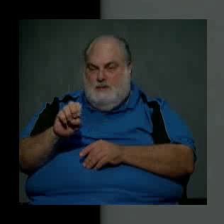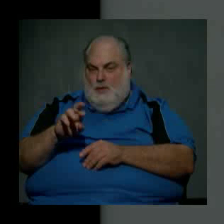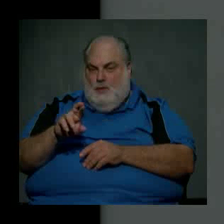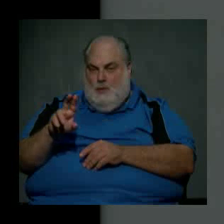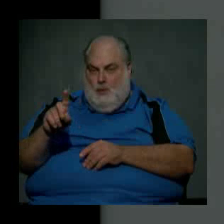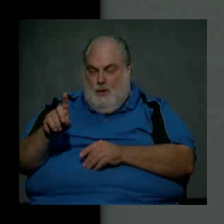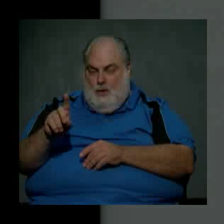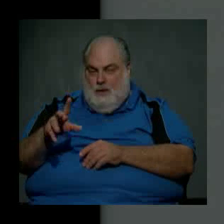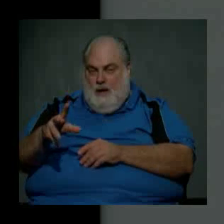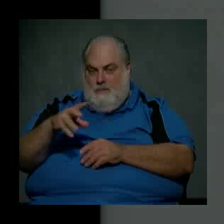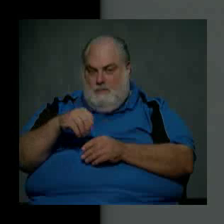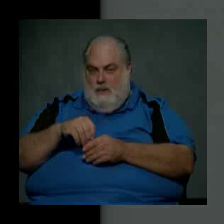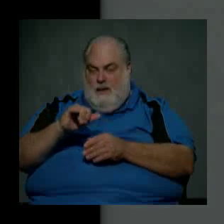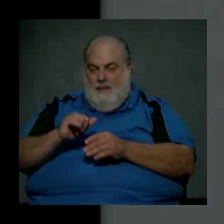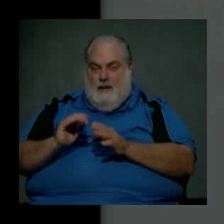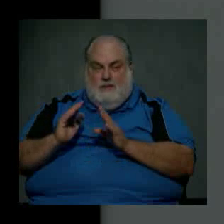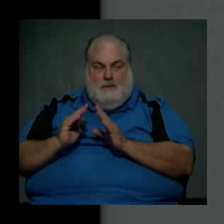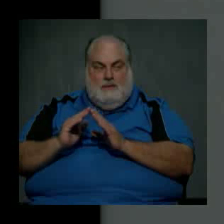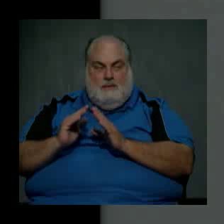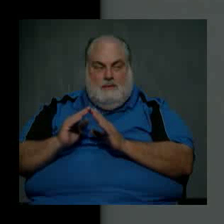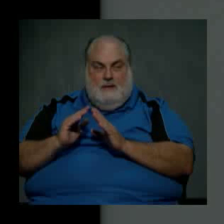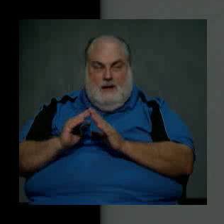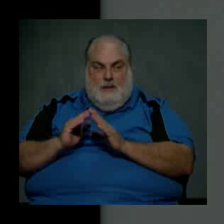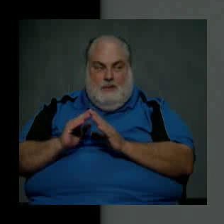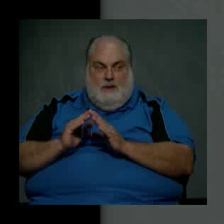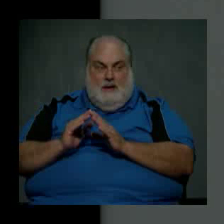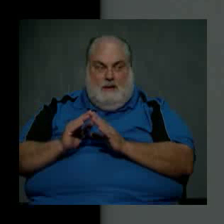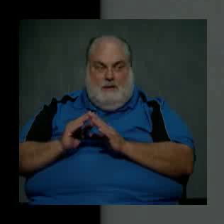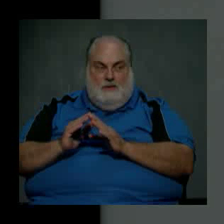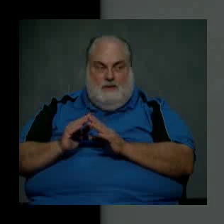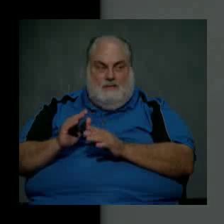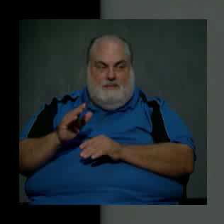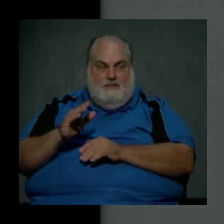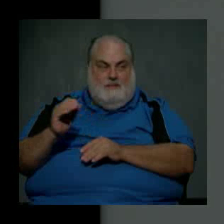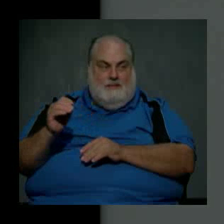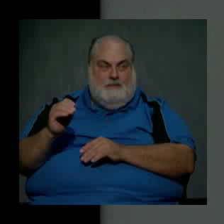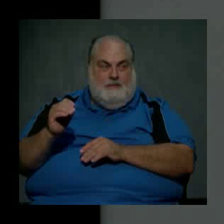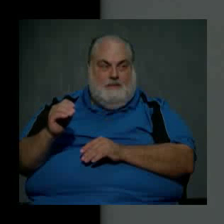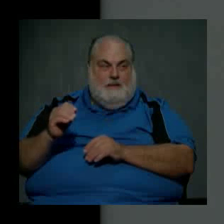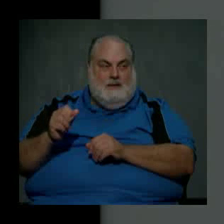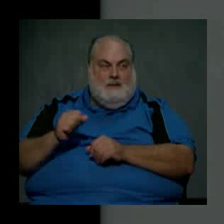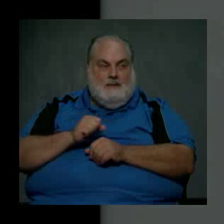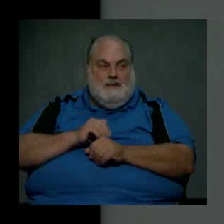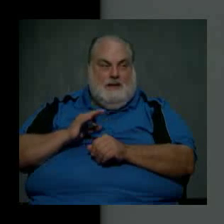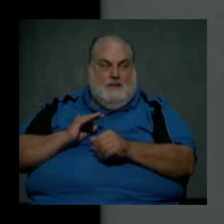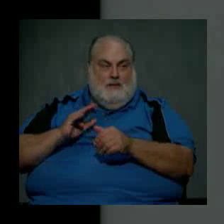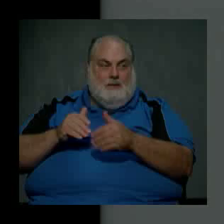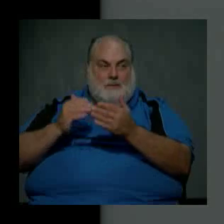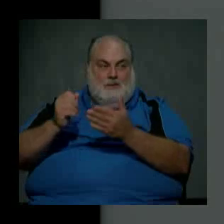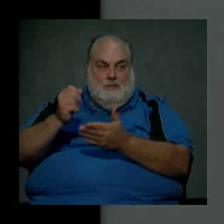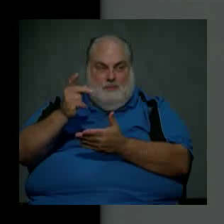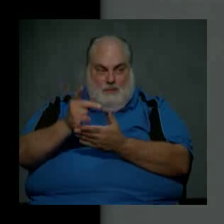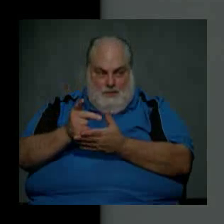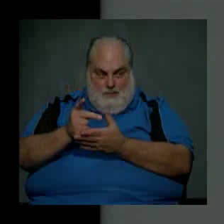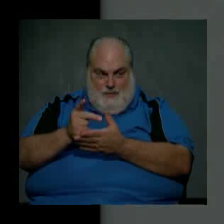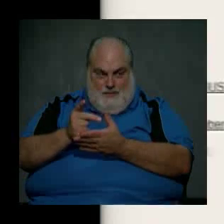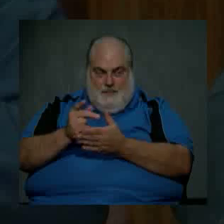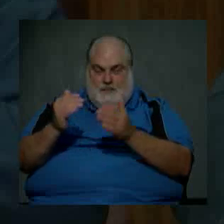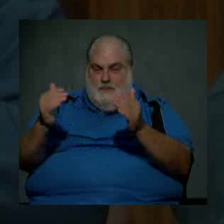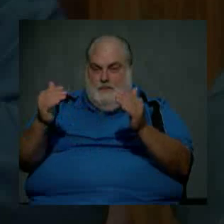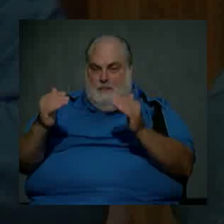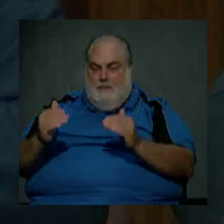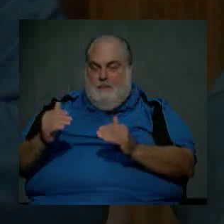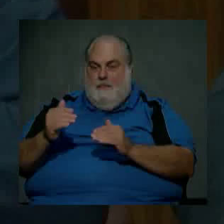19600 through 21200 block of Canis Road, to the City of Little Rock. Staff recommends approval of the annexation.